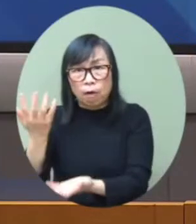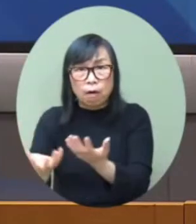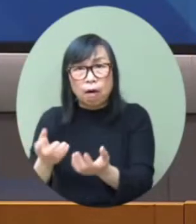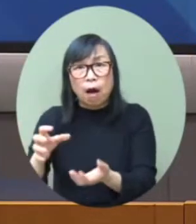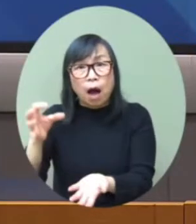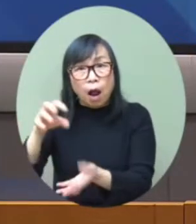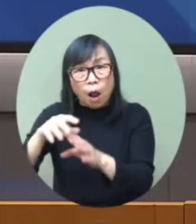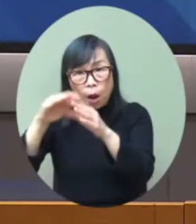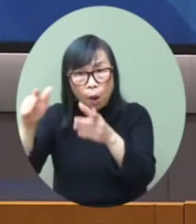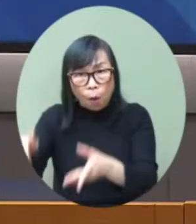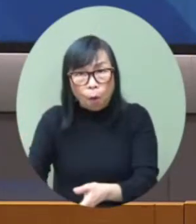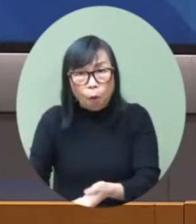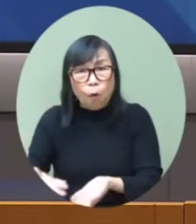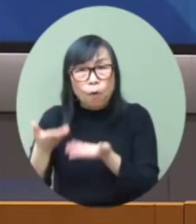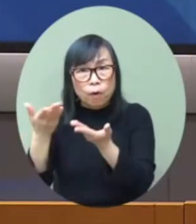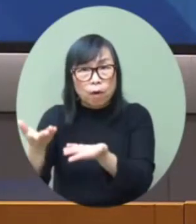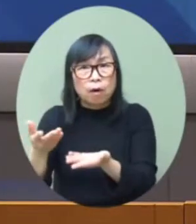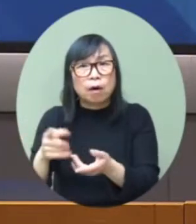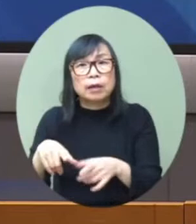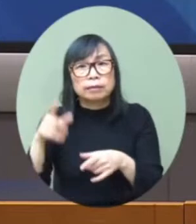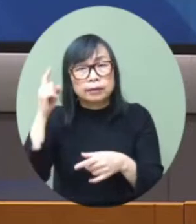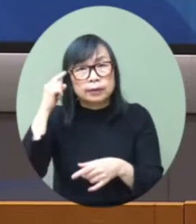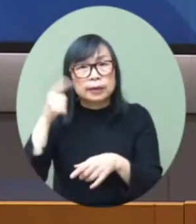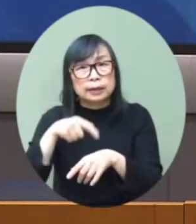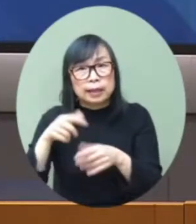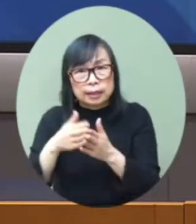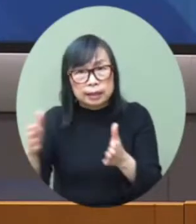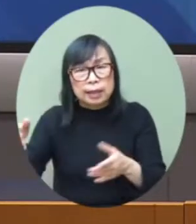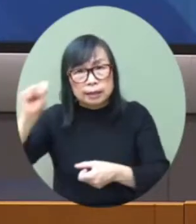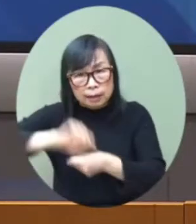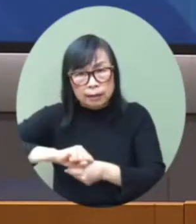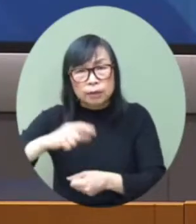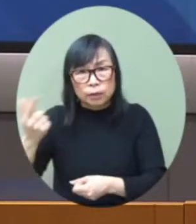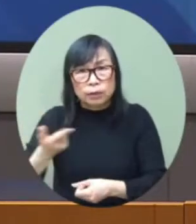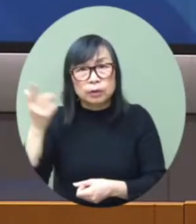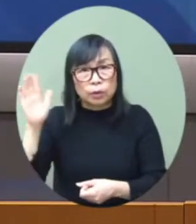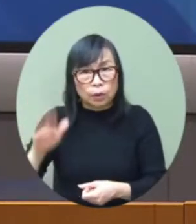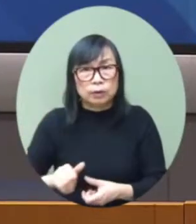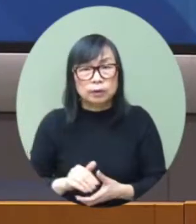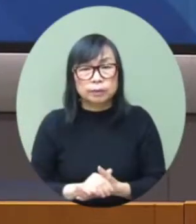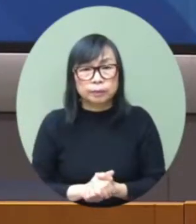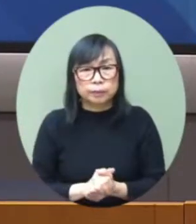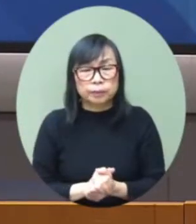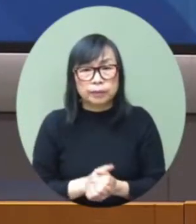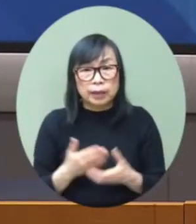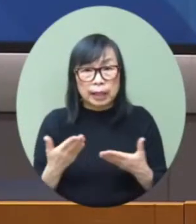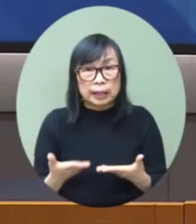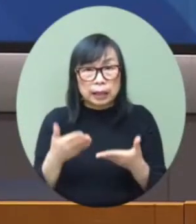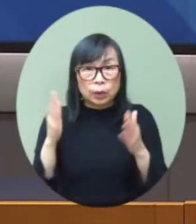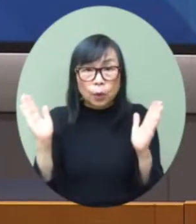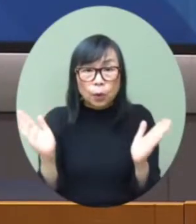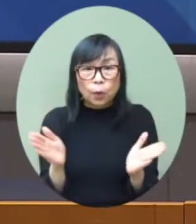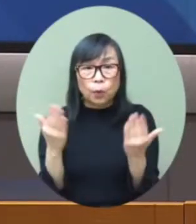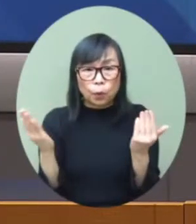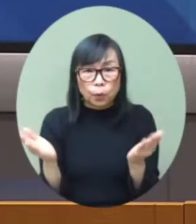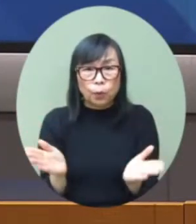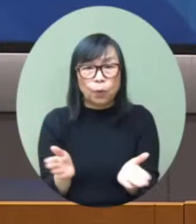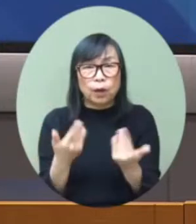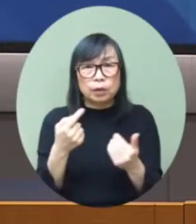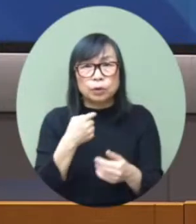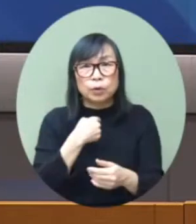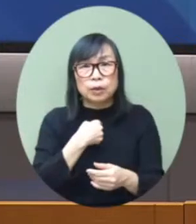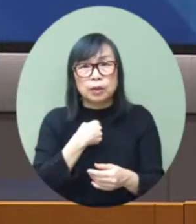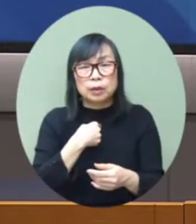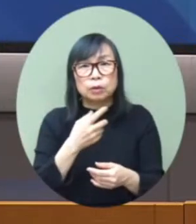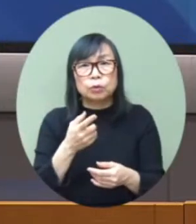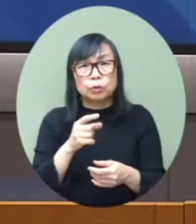there will be 2 new facilities put in into operation, so we will be able to